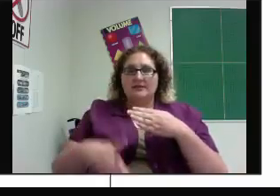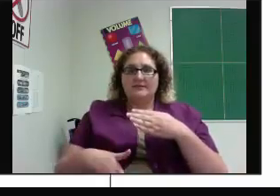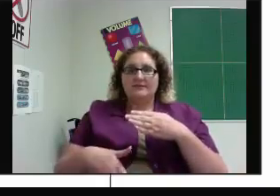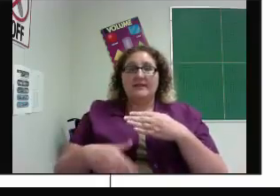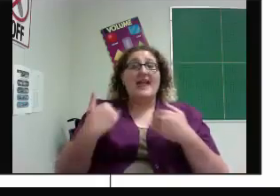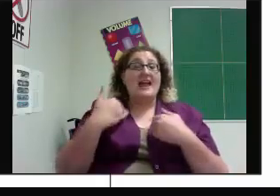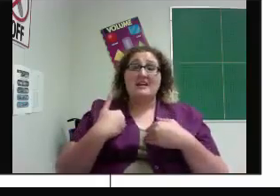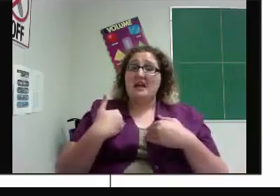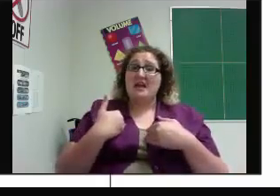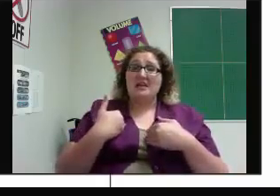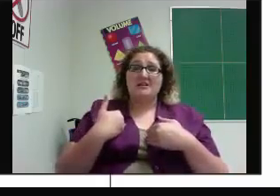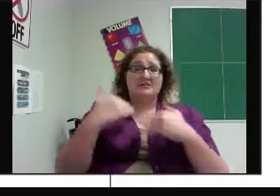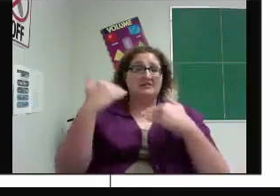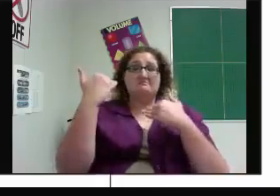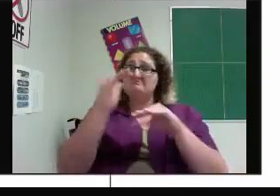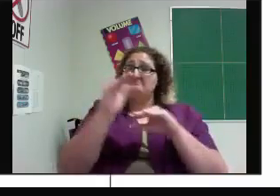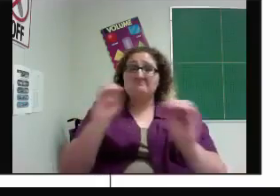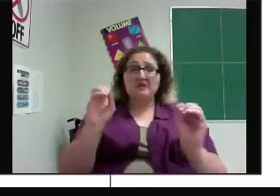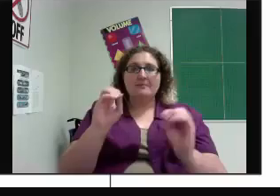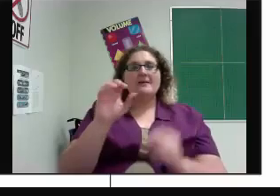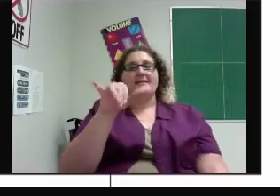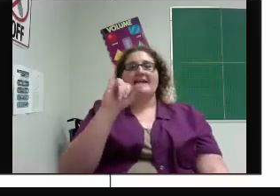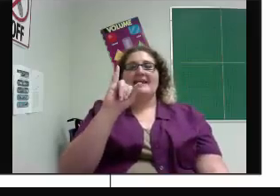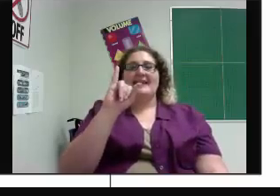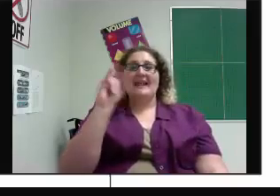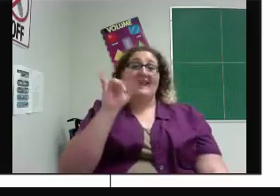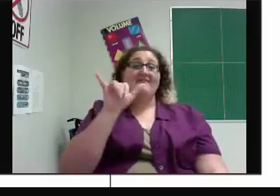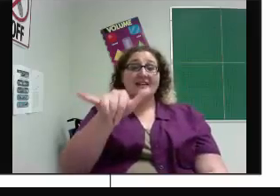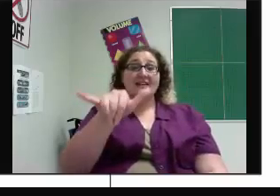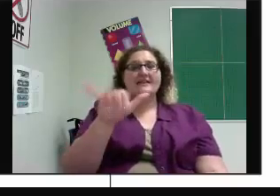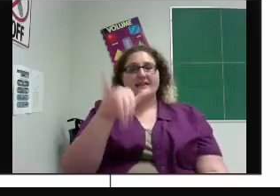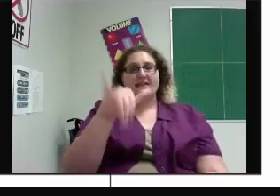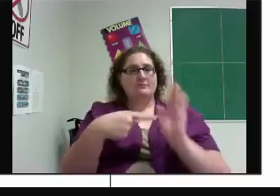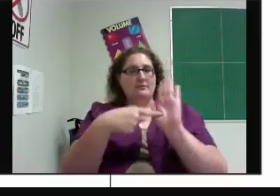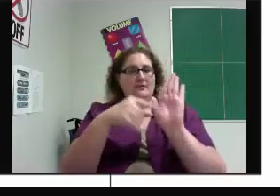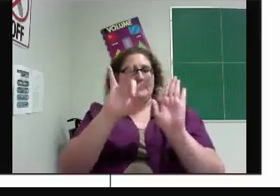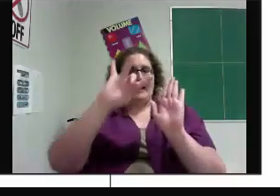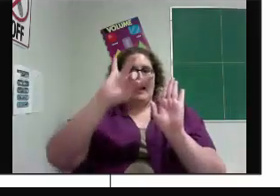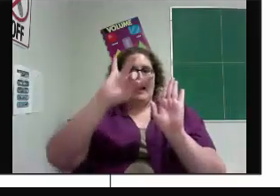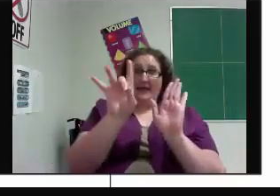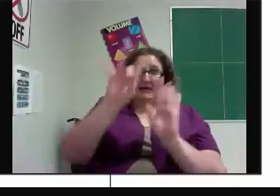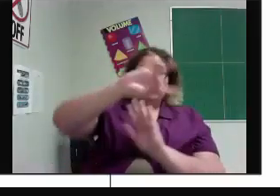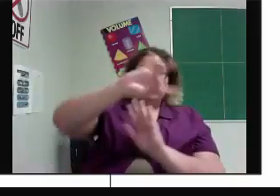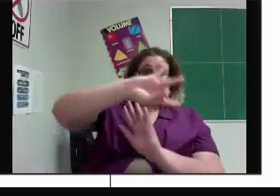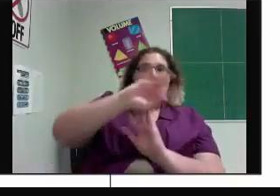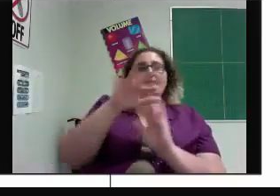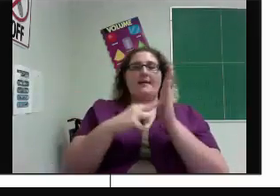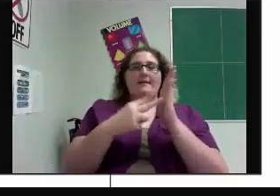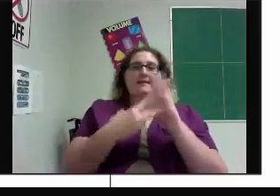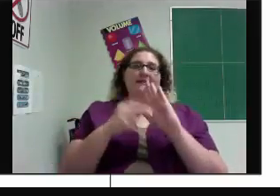infinitely many, that's a symbol for infinite, infinitely many